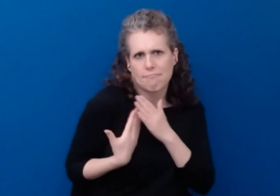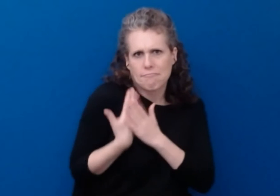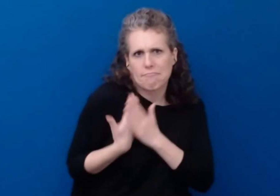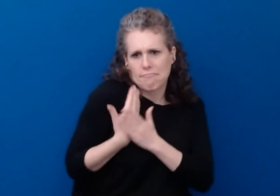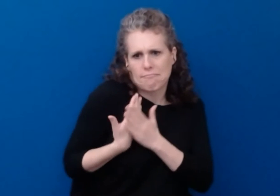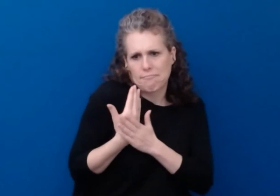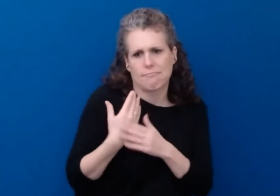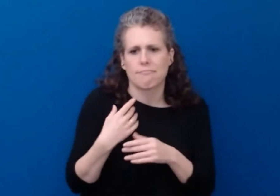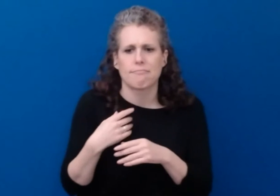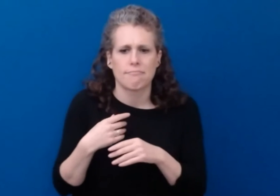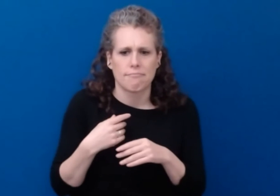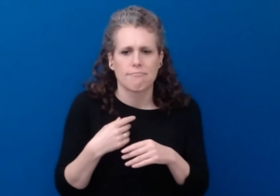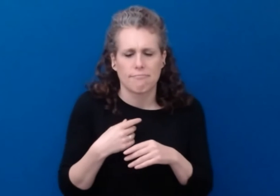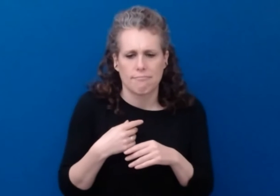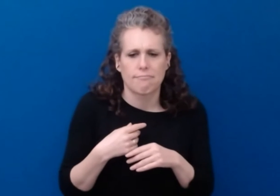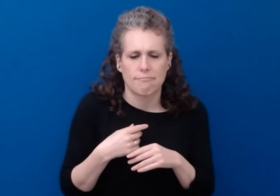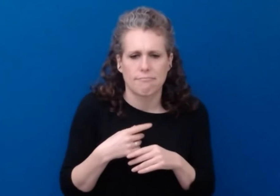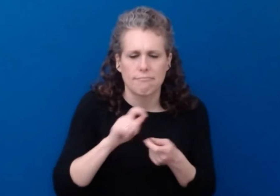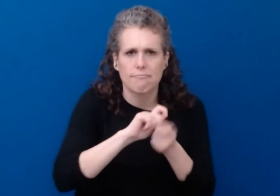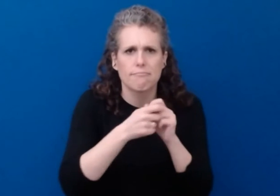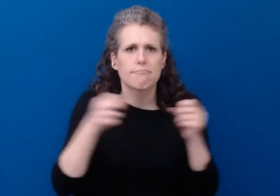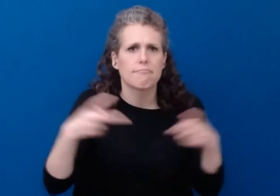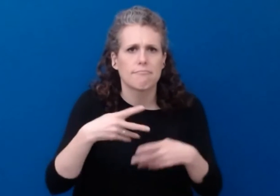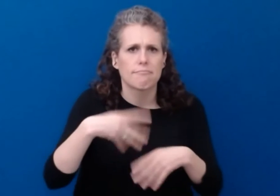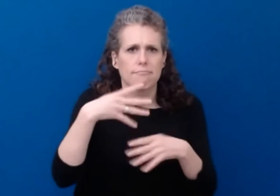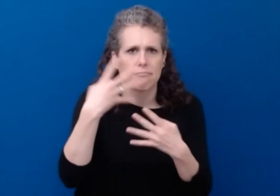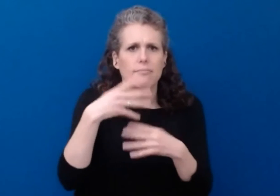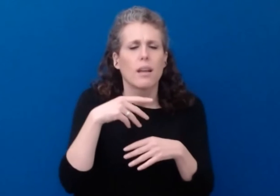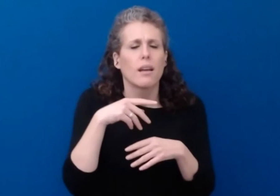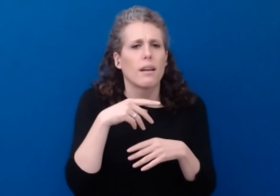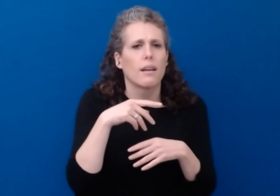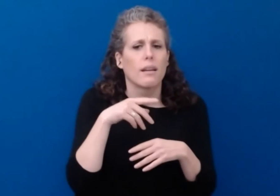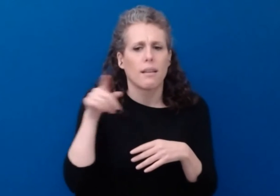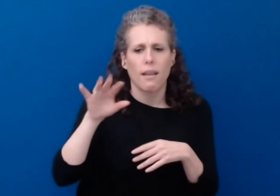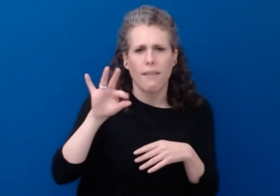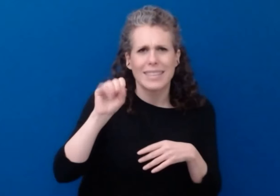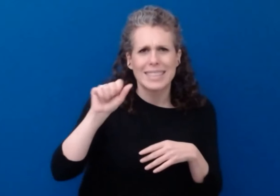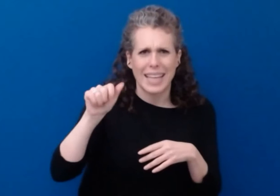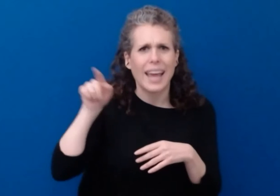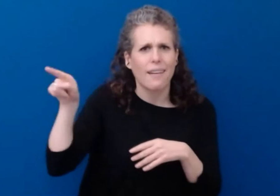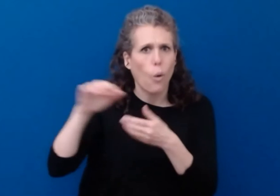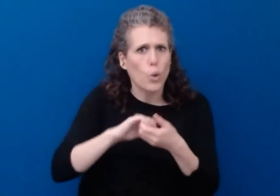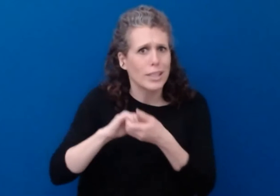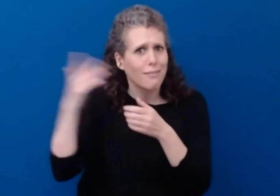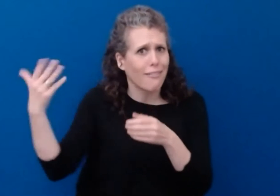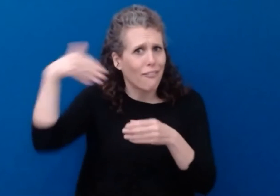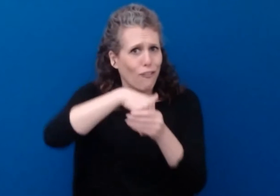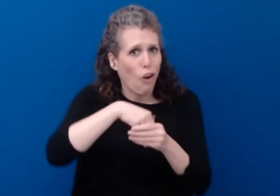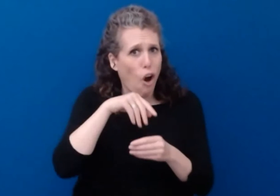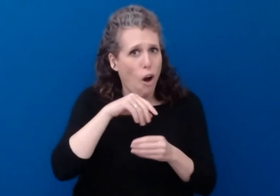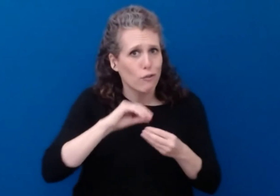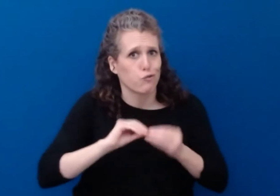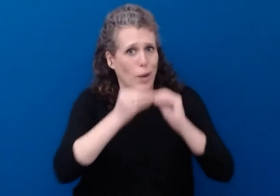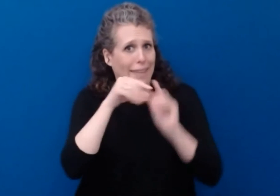which people with aphasia, and that their organization was part of this